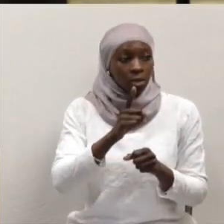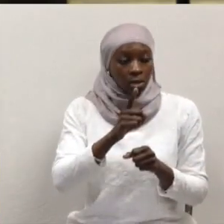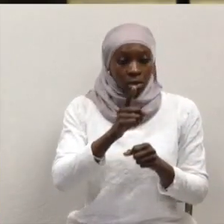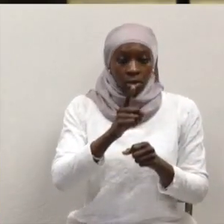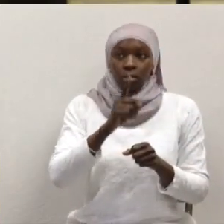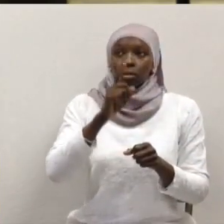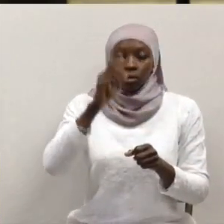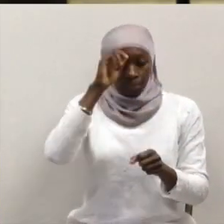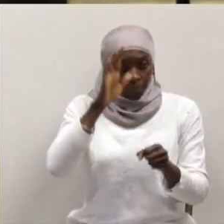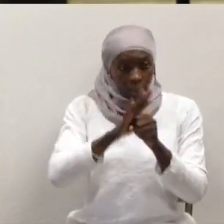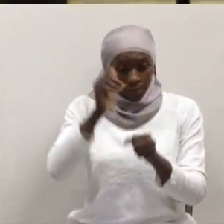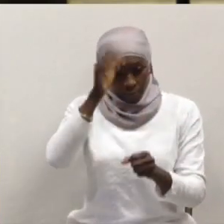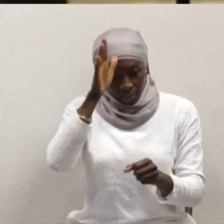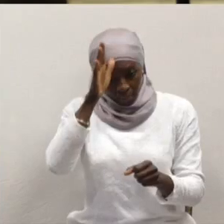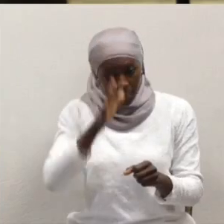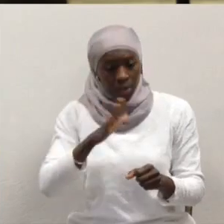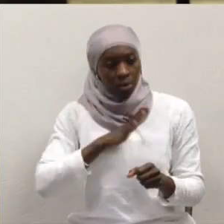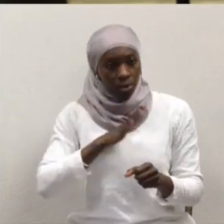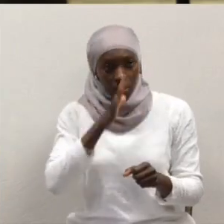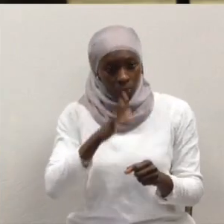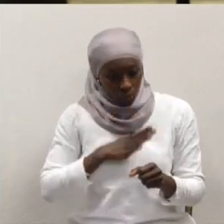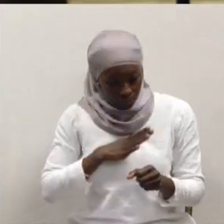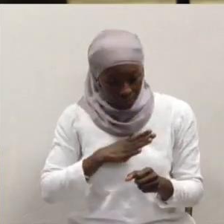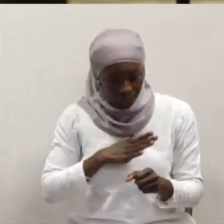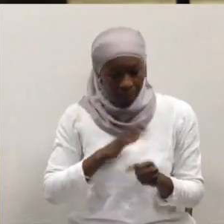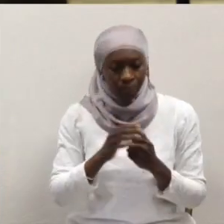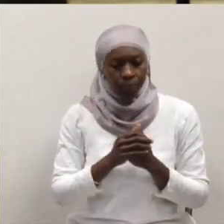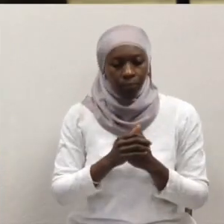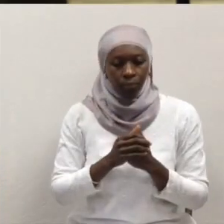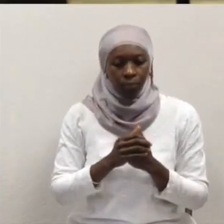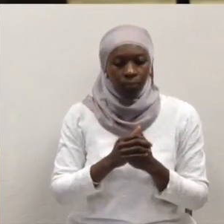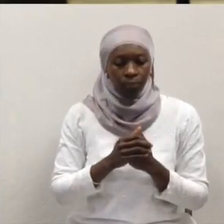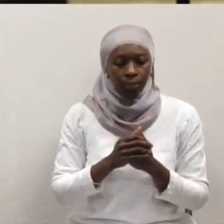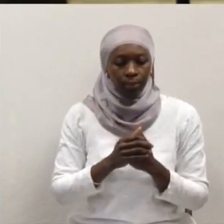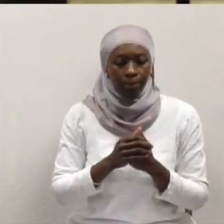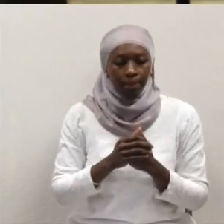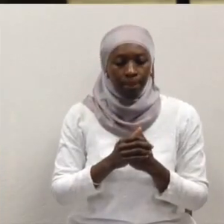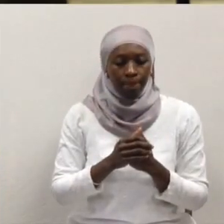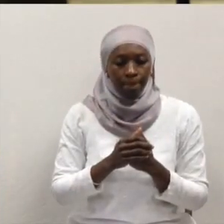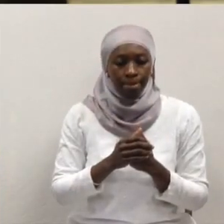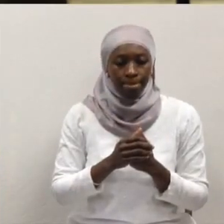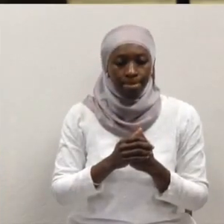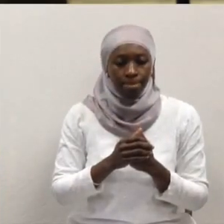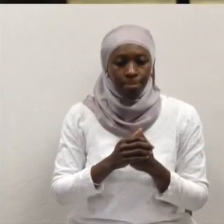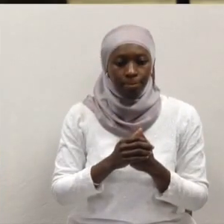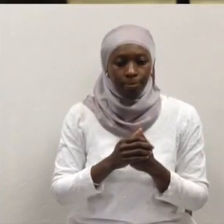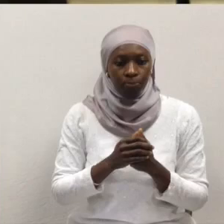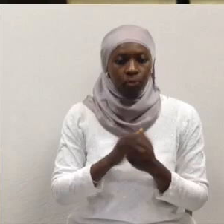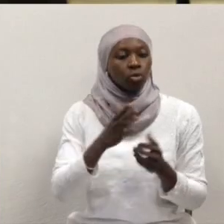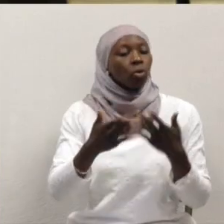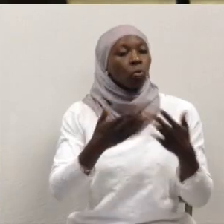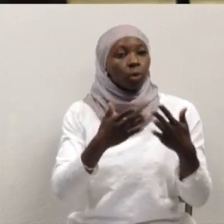gardens beneath which rivers flow, to abide therein eternally, and remove from them